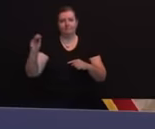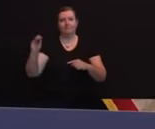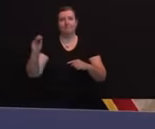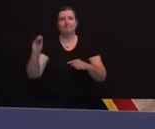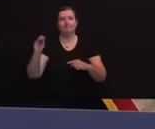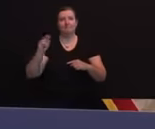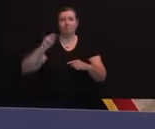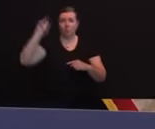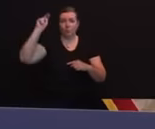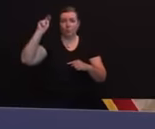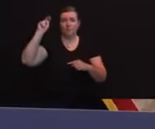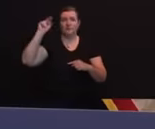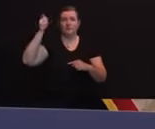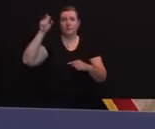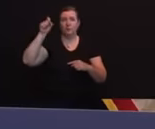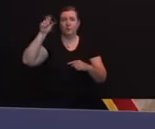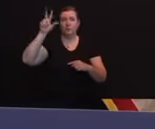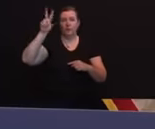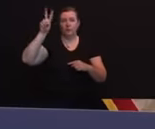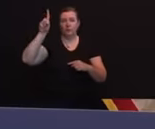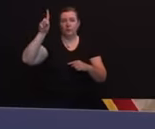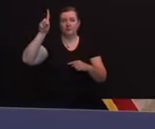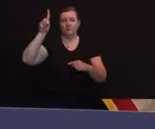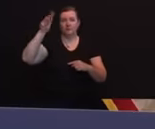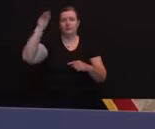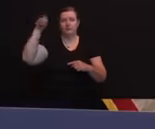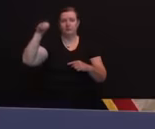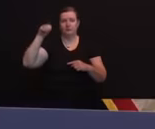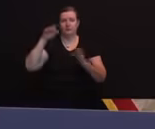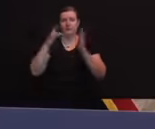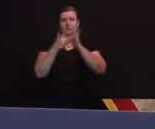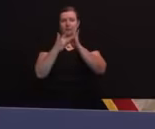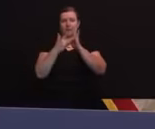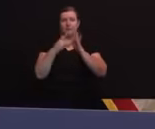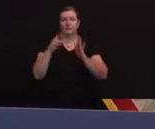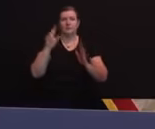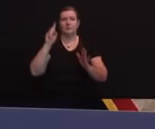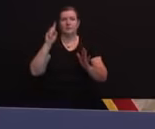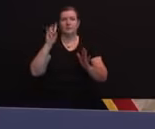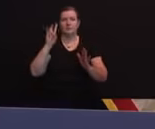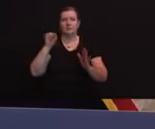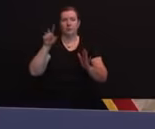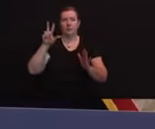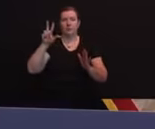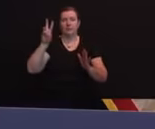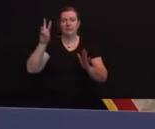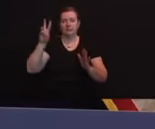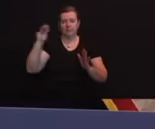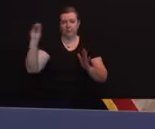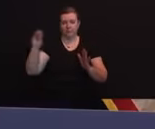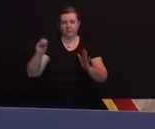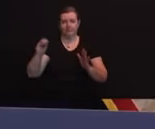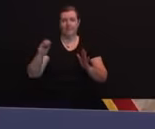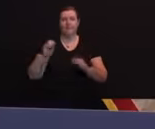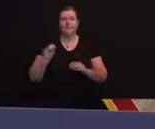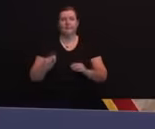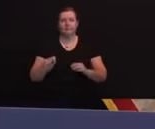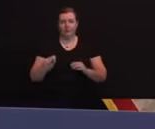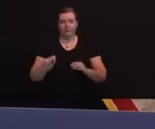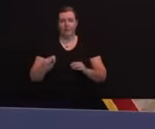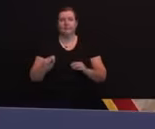state, 10.31. The central part of the state, 7.36. And the southern part of the